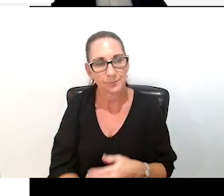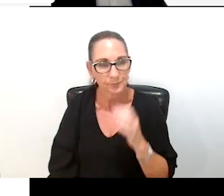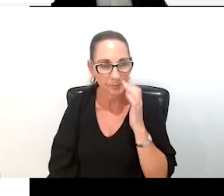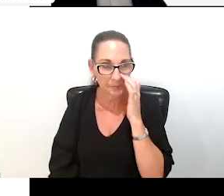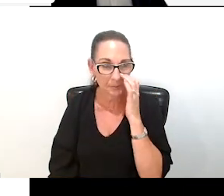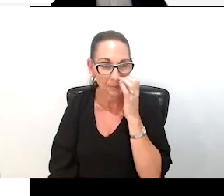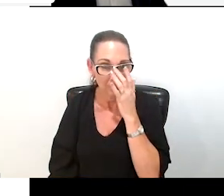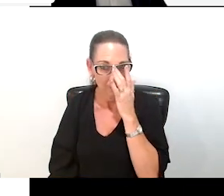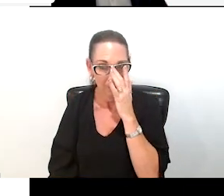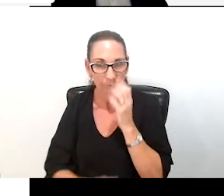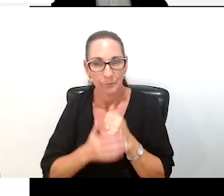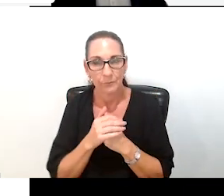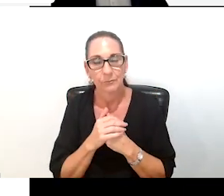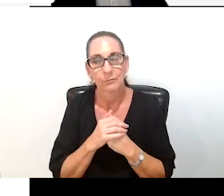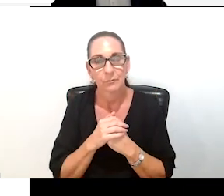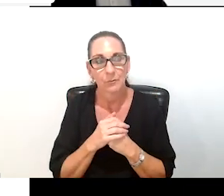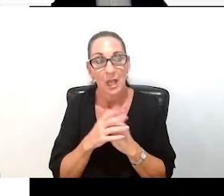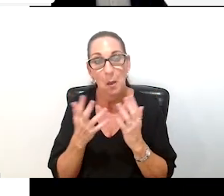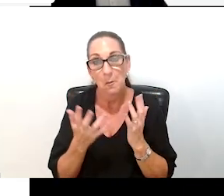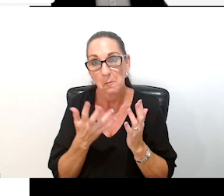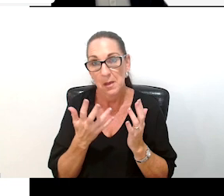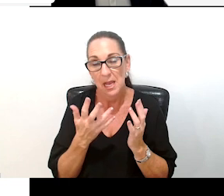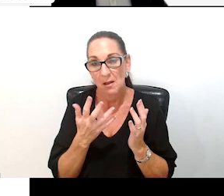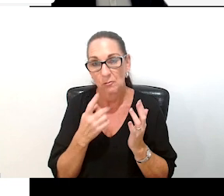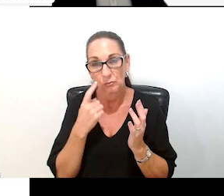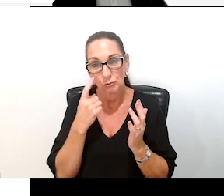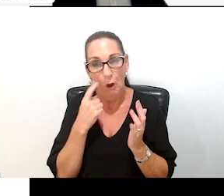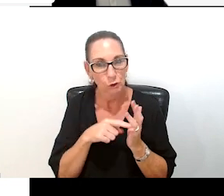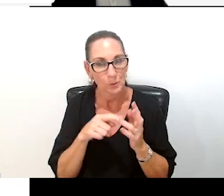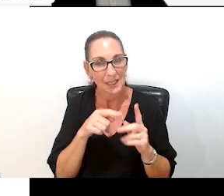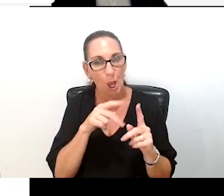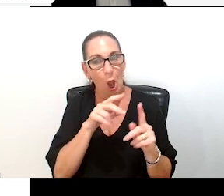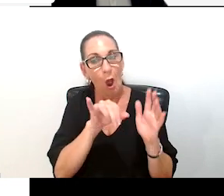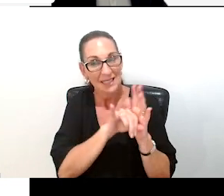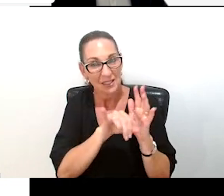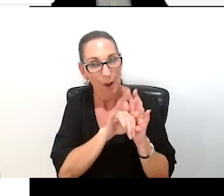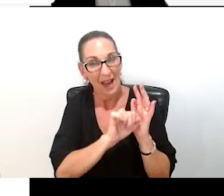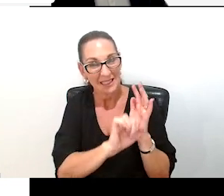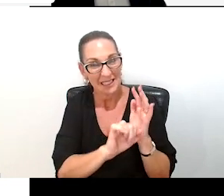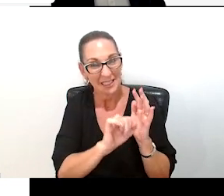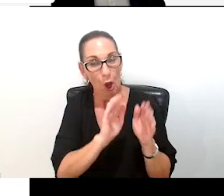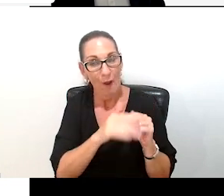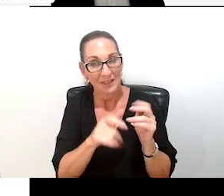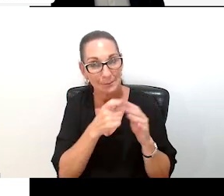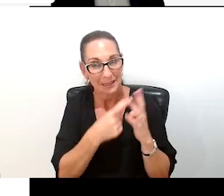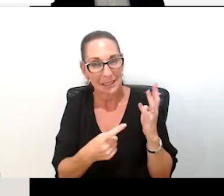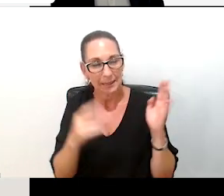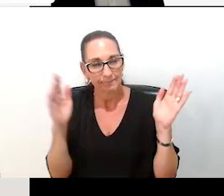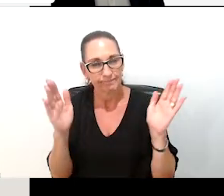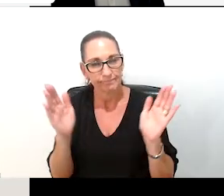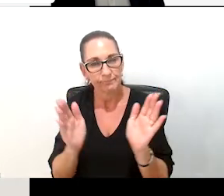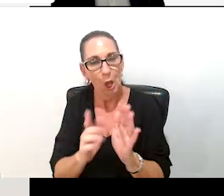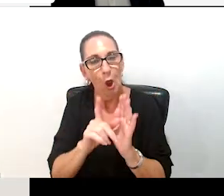also saw that the likelihood of being identified with disability reduced over time, and that was a